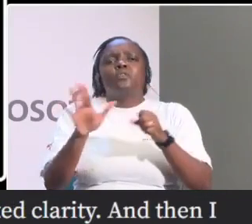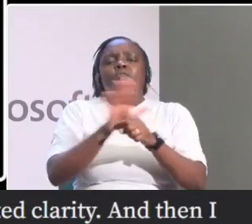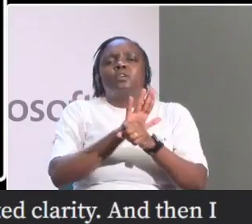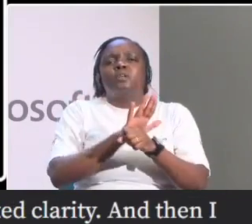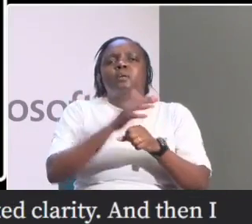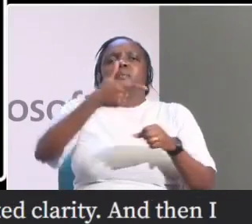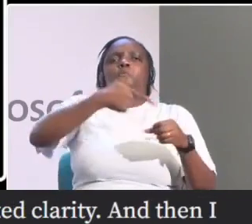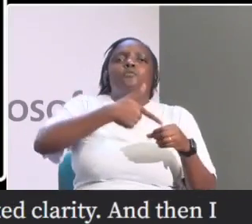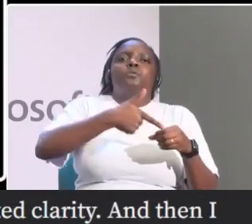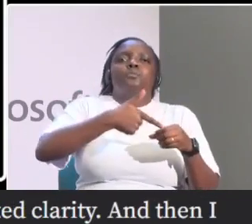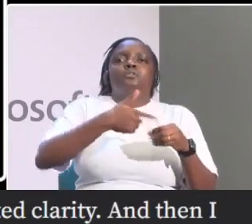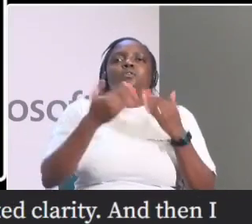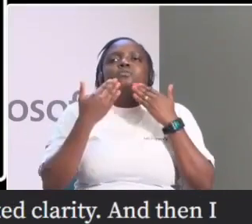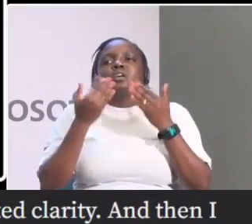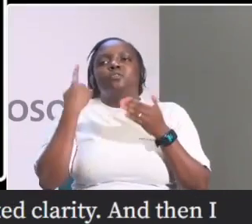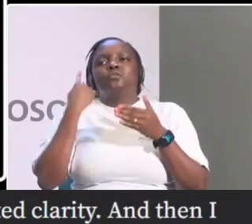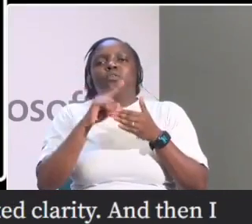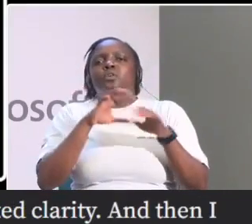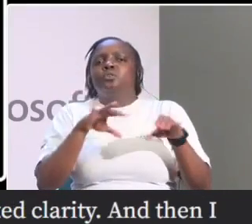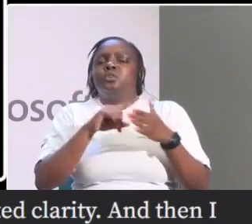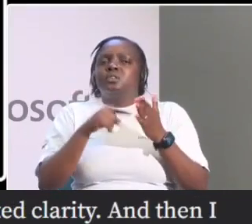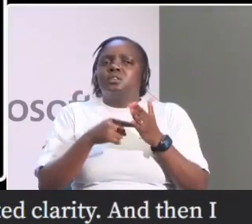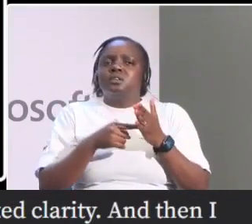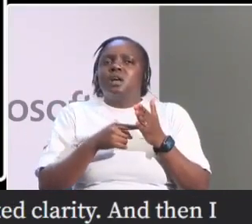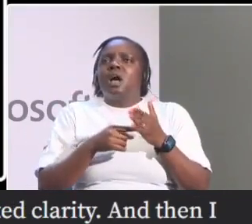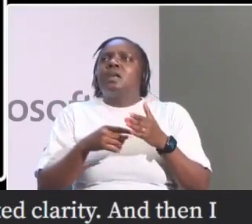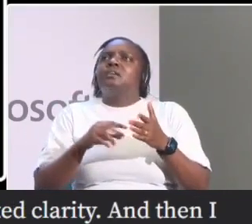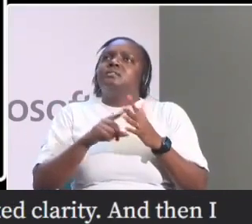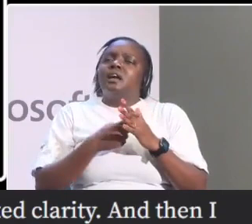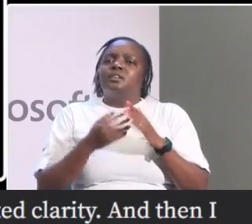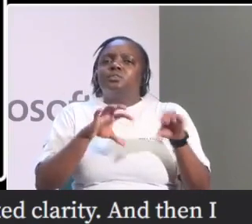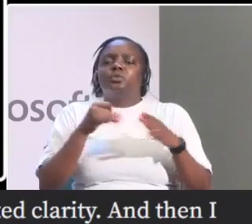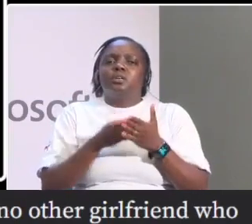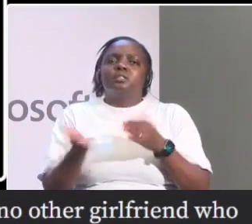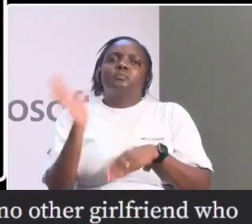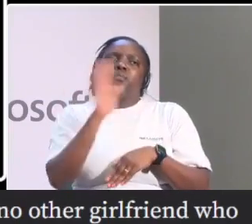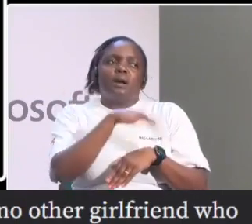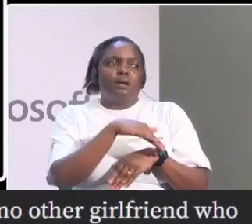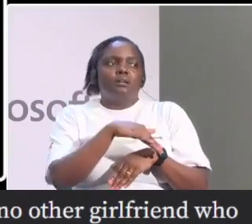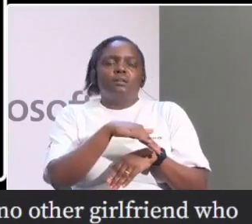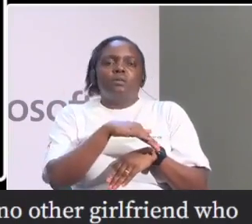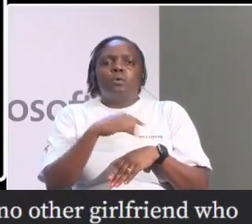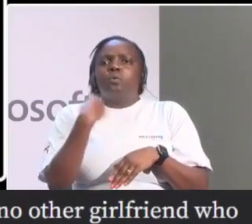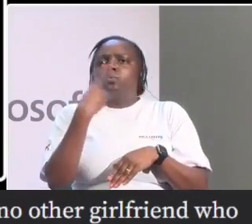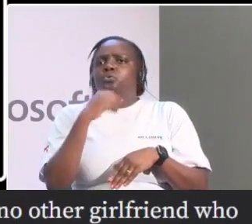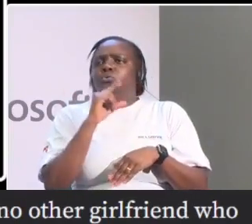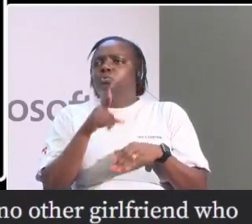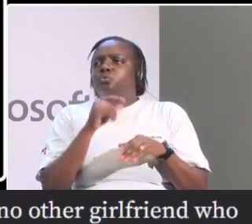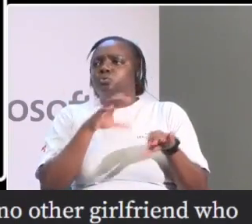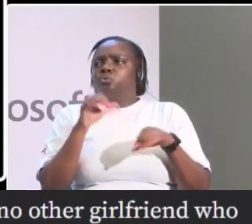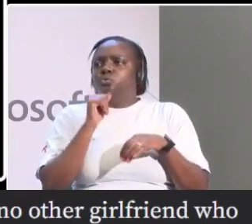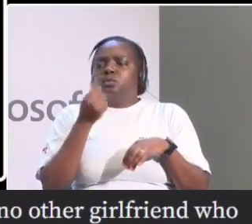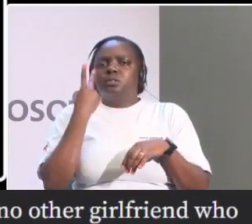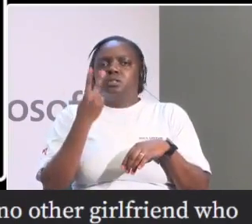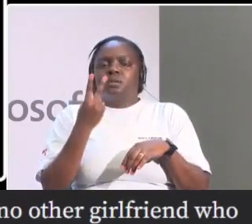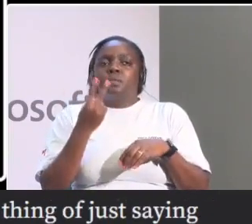with petrol, thank you for doing this," and I started it doing back. And that was this bit of "who don't you see?" Because at the end